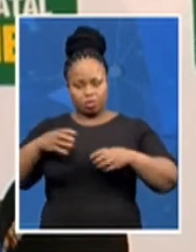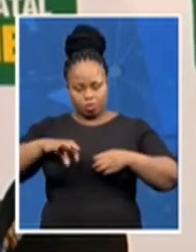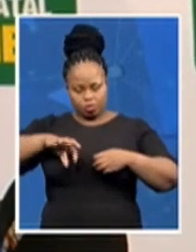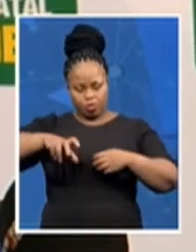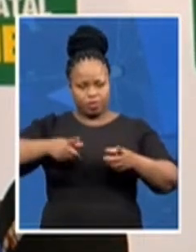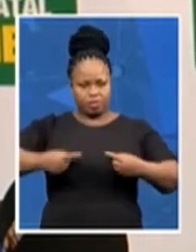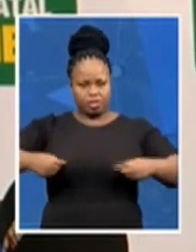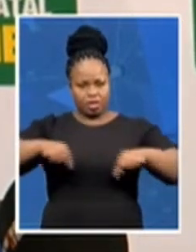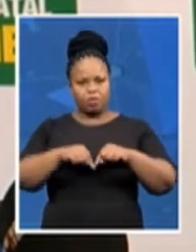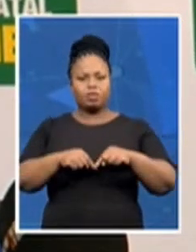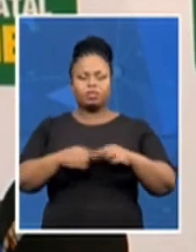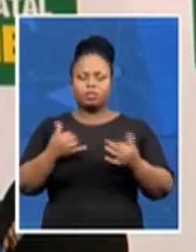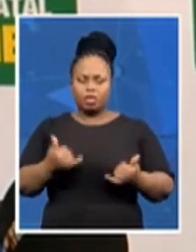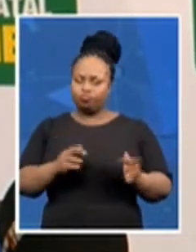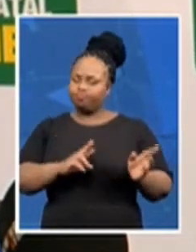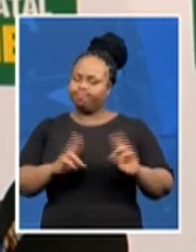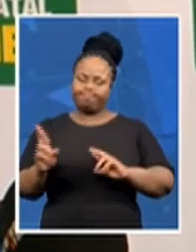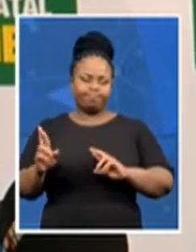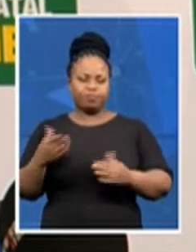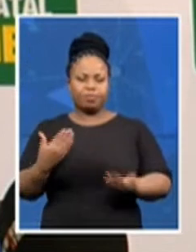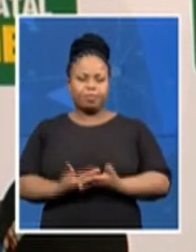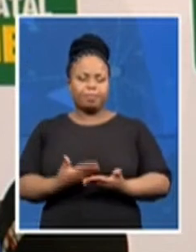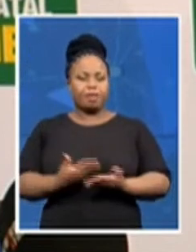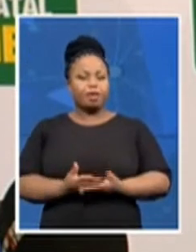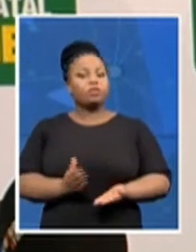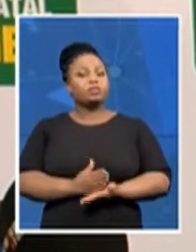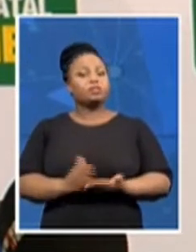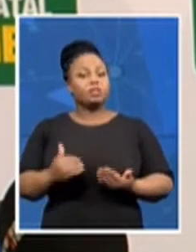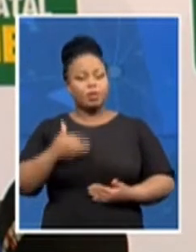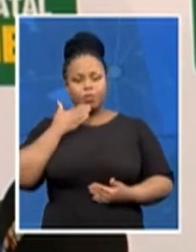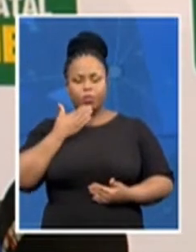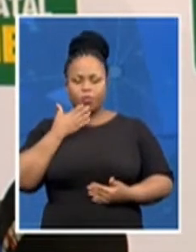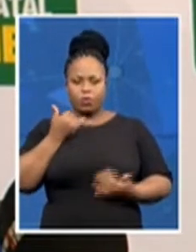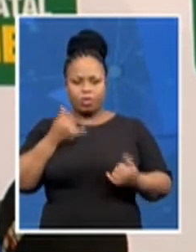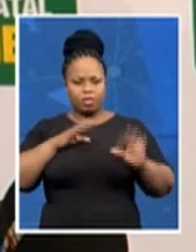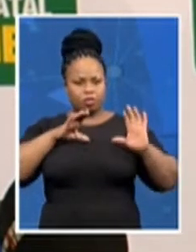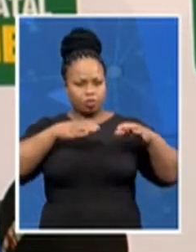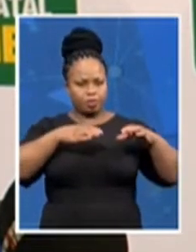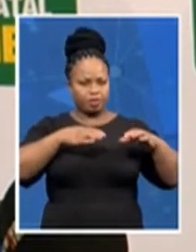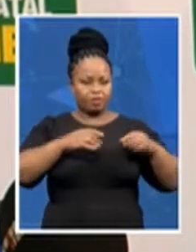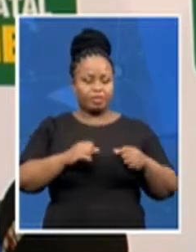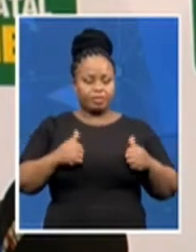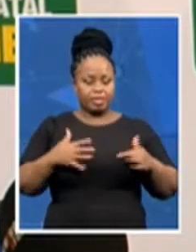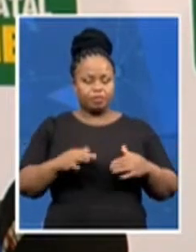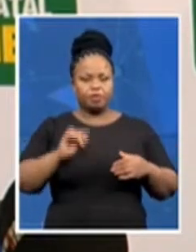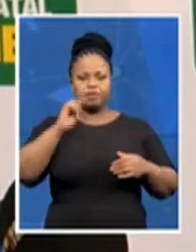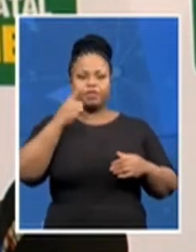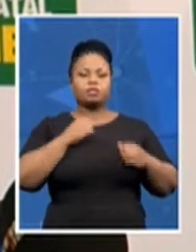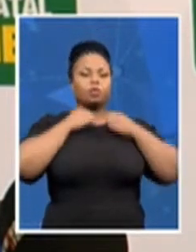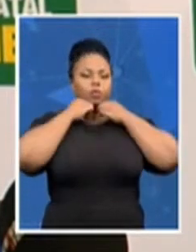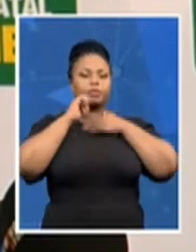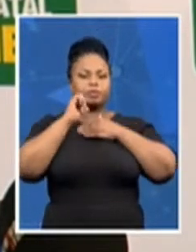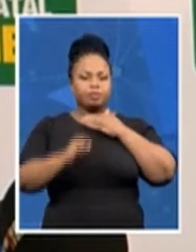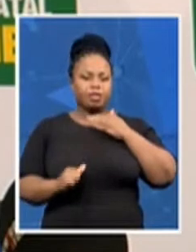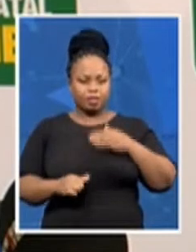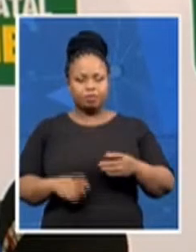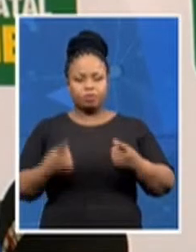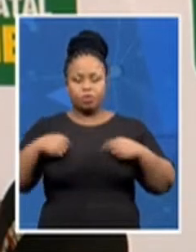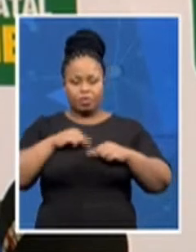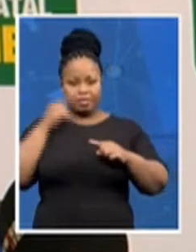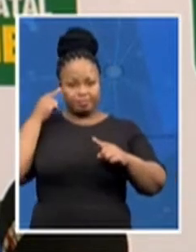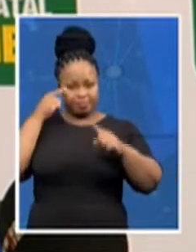those who are in this category from the 1st of August. We want to reiterate that even those who have